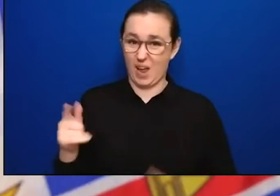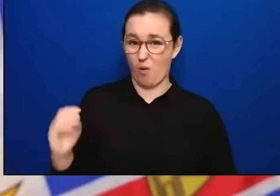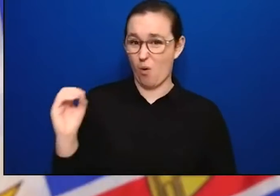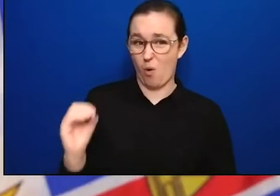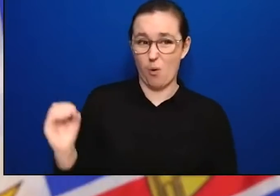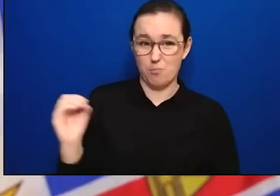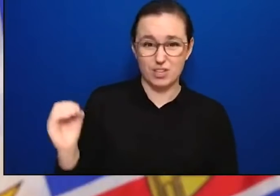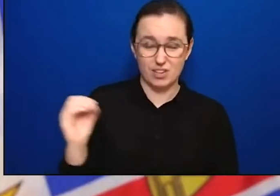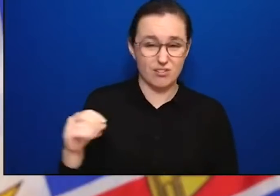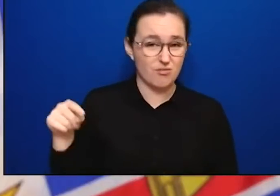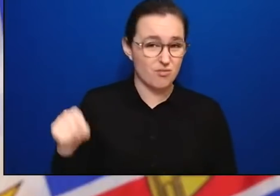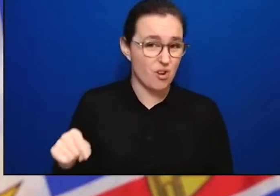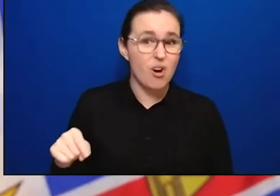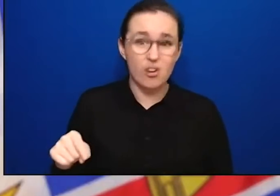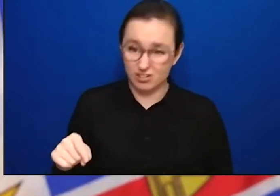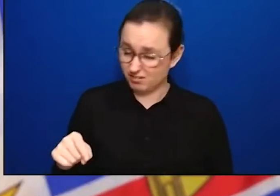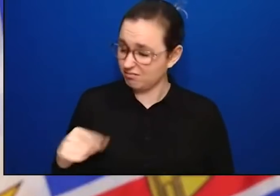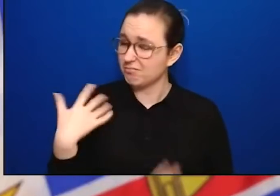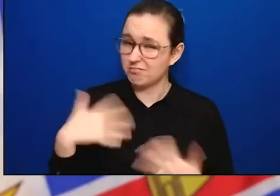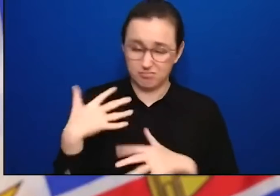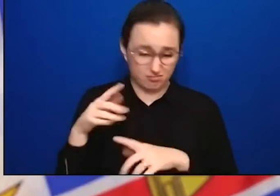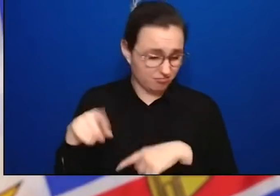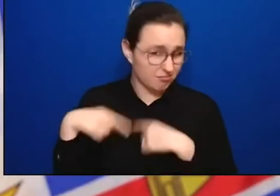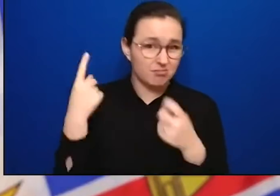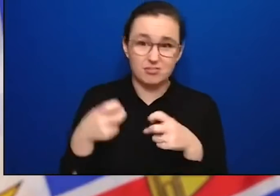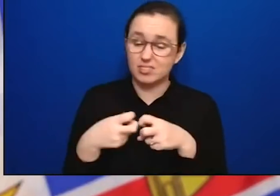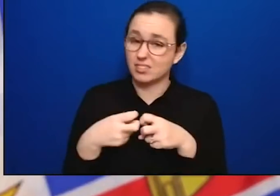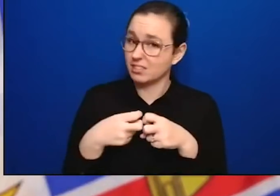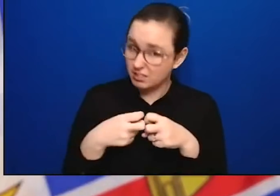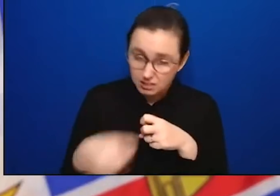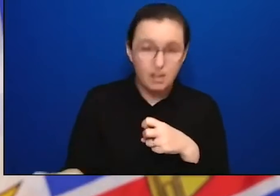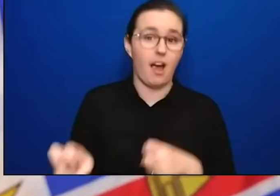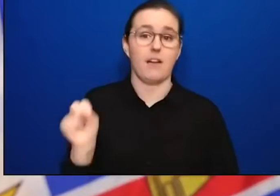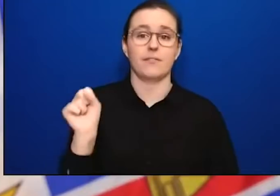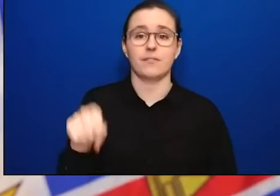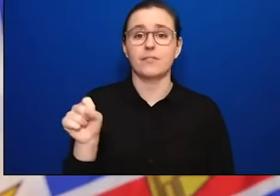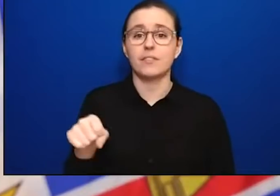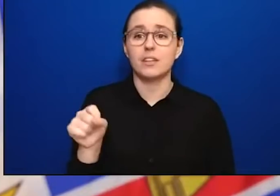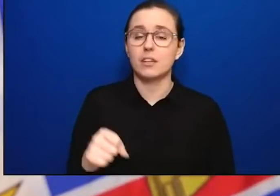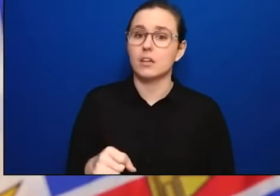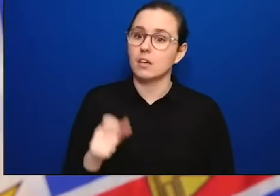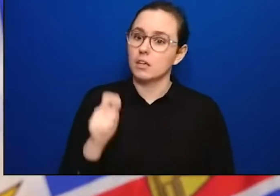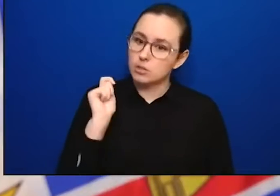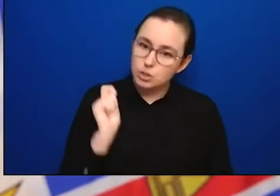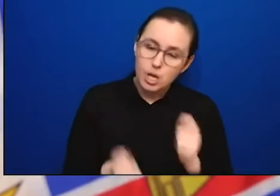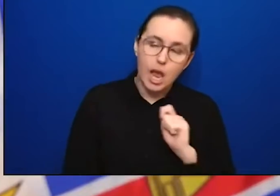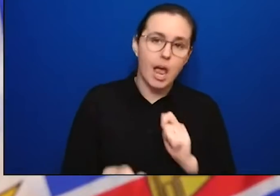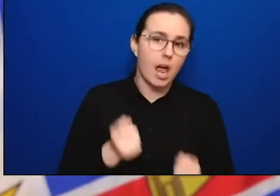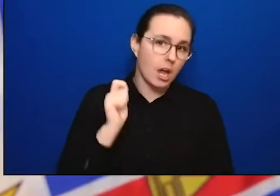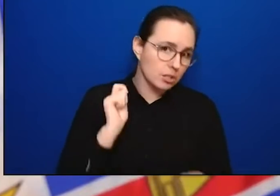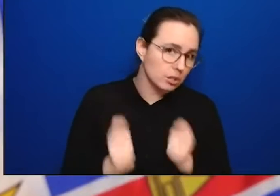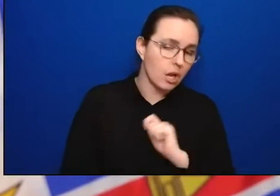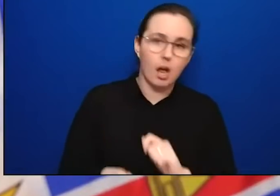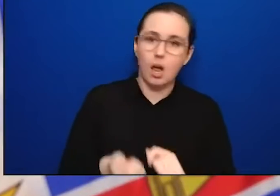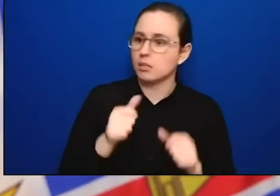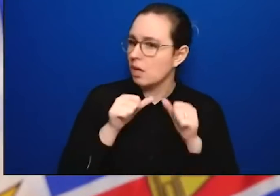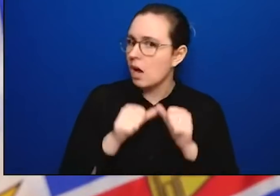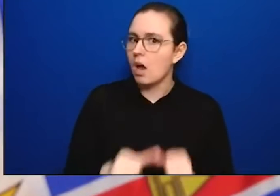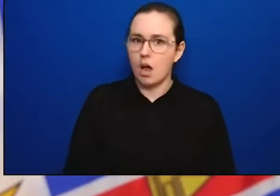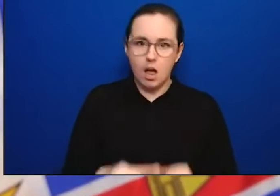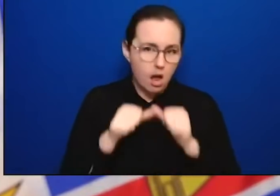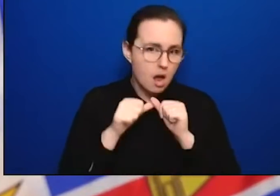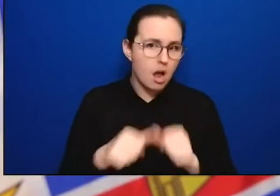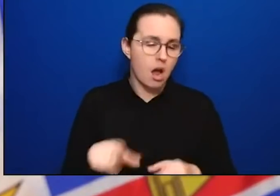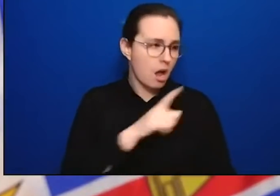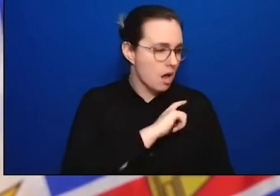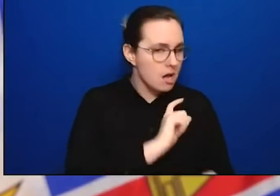with right now with Omicron in the next few weeks. This has been a tough go for all of us, and it has